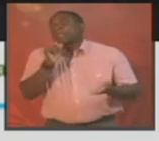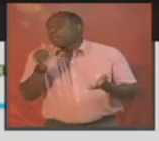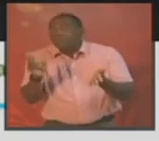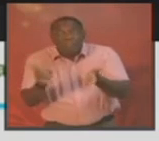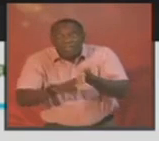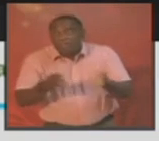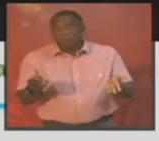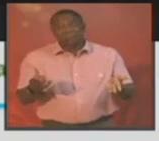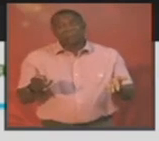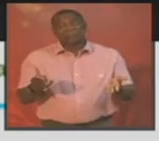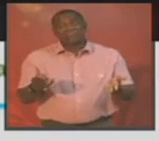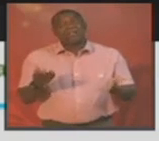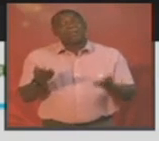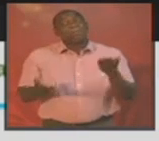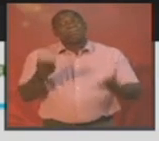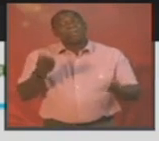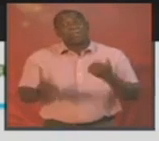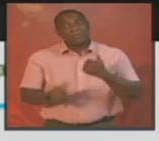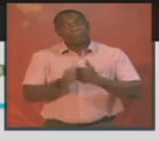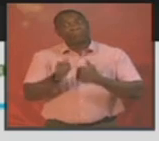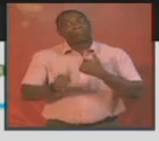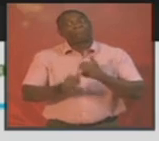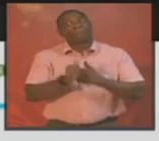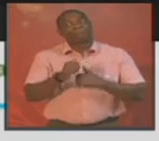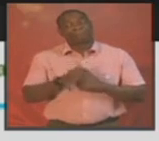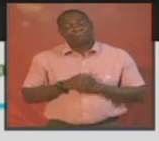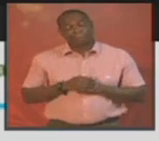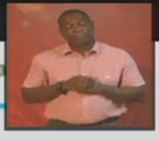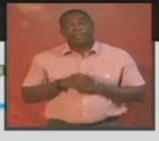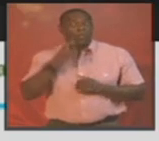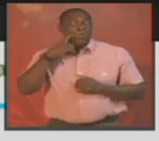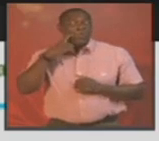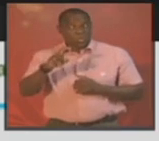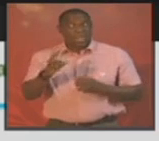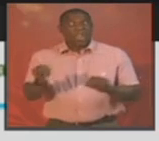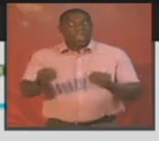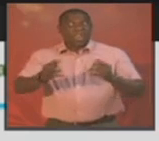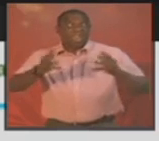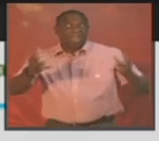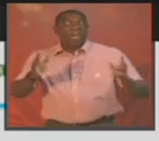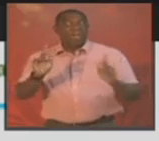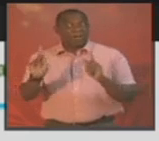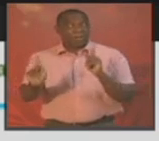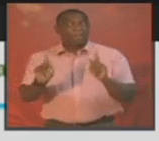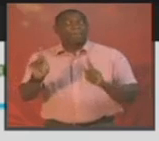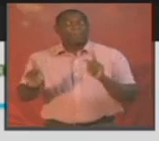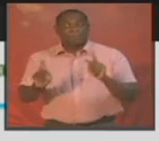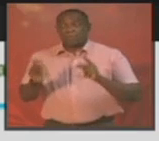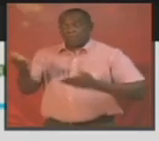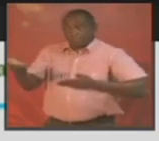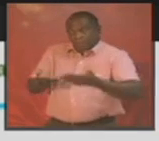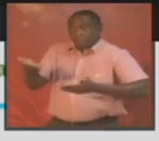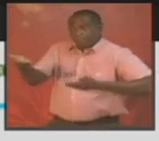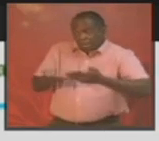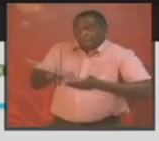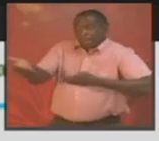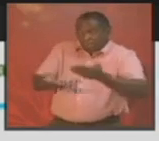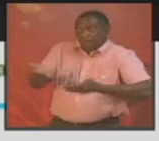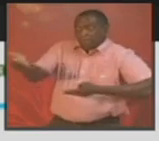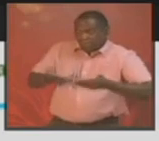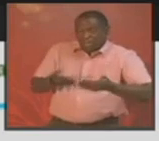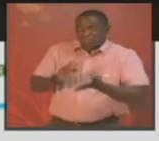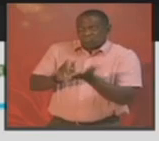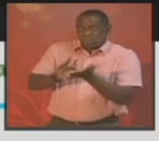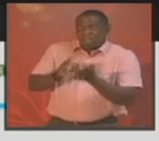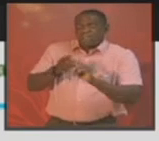postal system, there's an increased importation of drugs that are clearly unregistered, unlabeled.